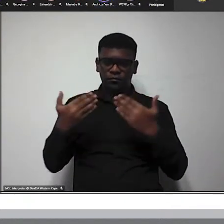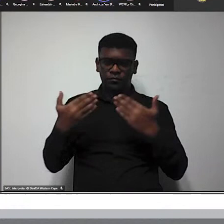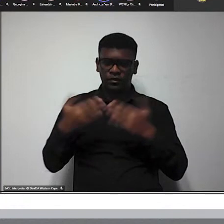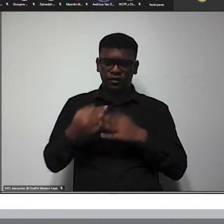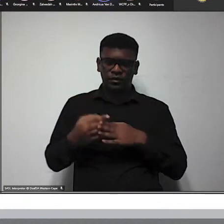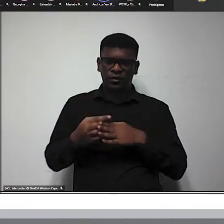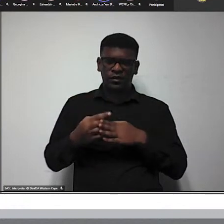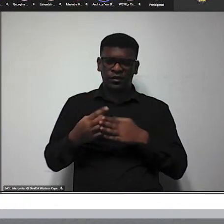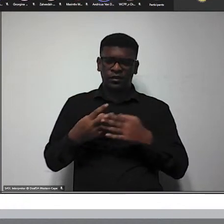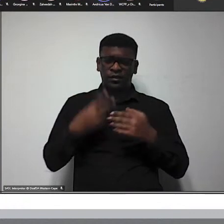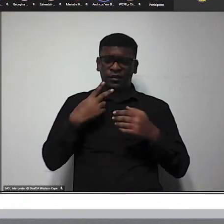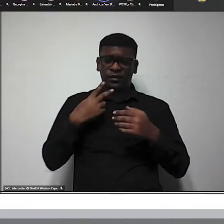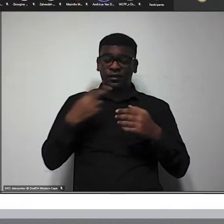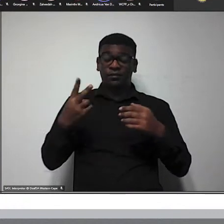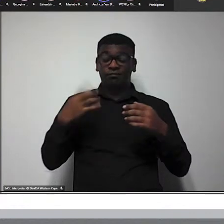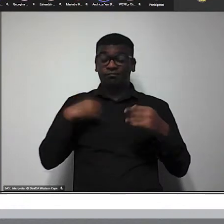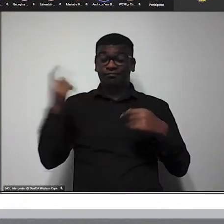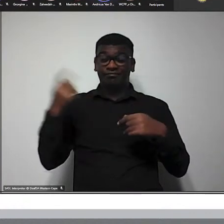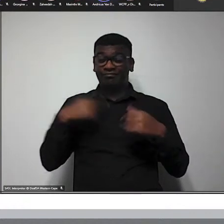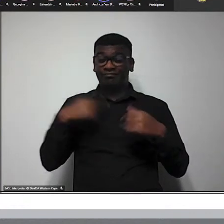Unfortunately, we didn't quite get the